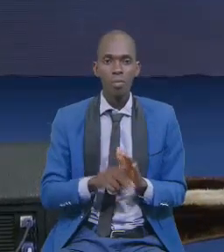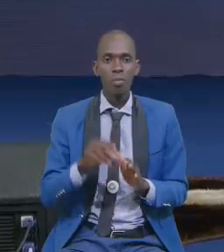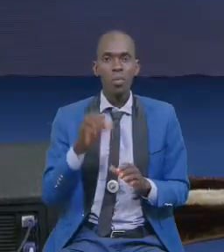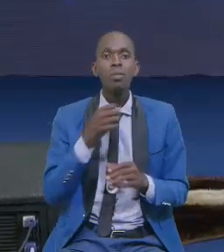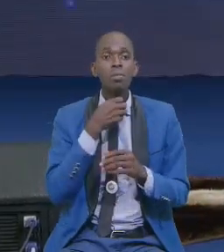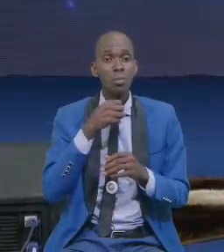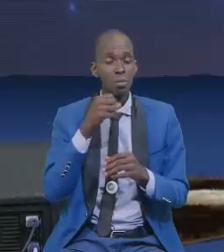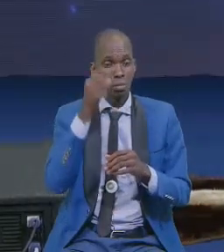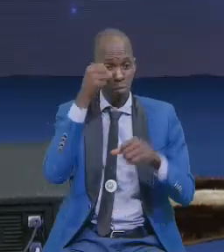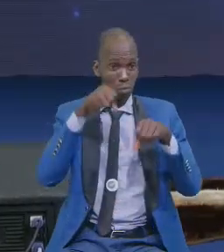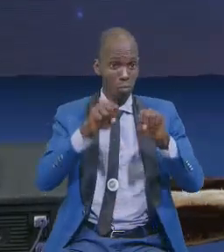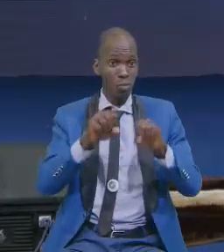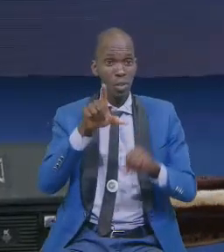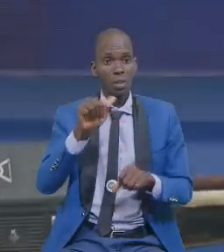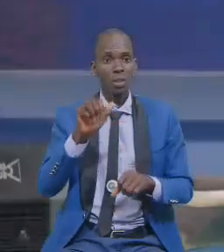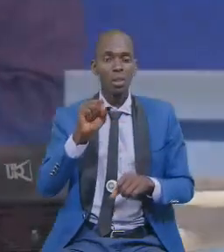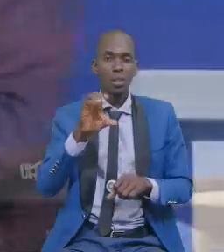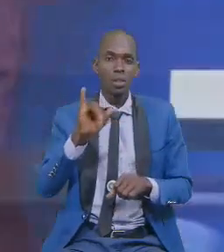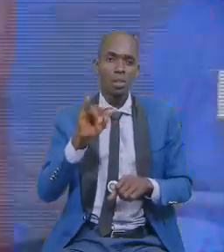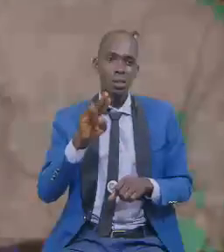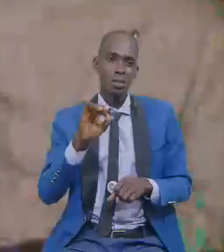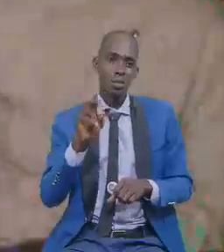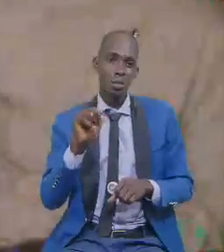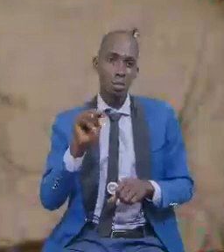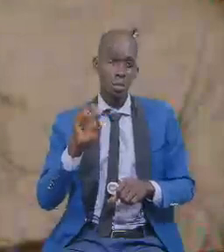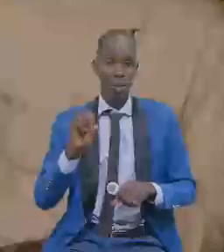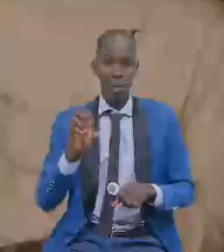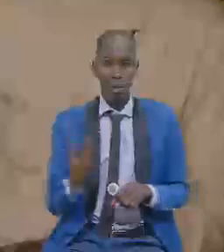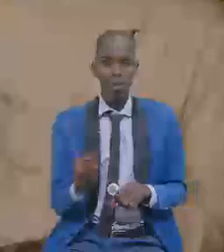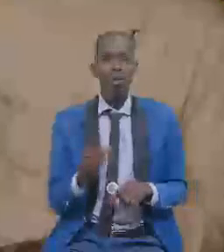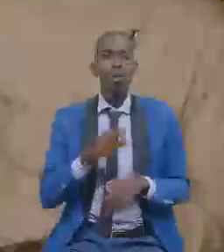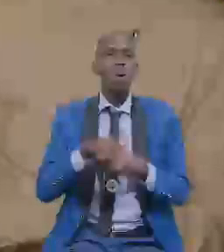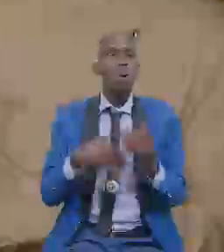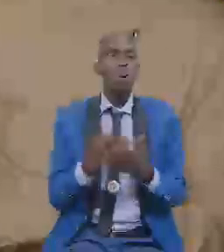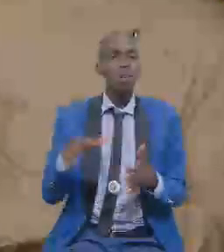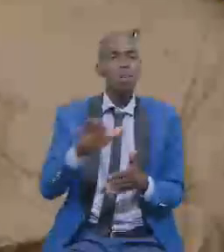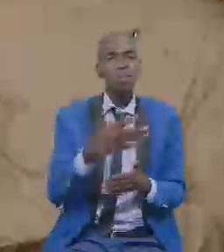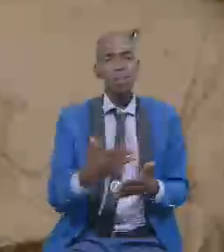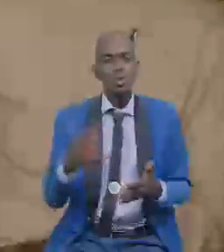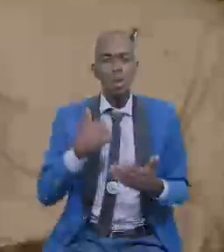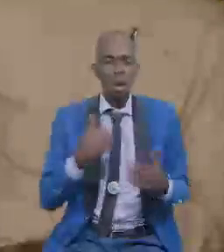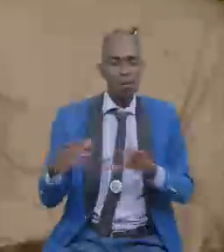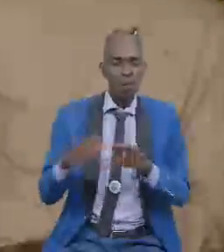lasciviousness. Have you noticed that all those things, they are done in the dark?